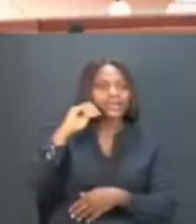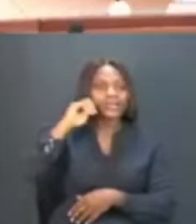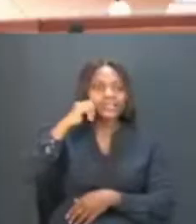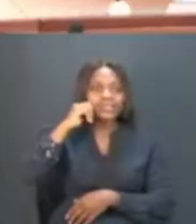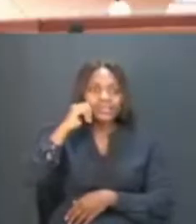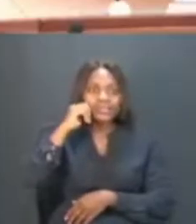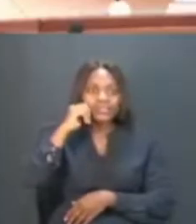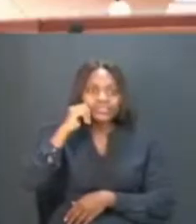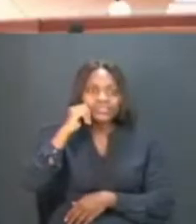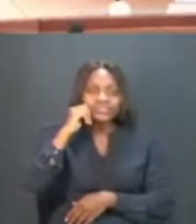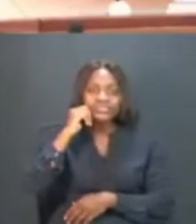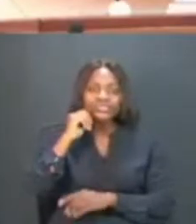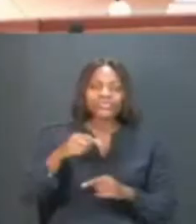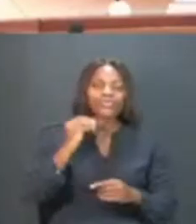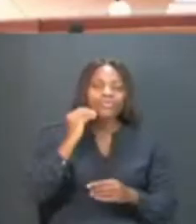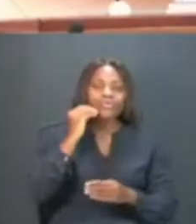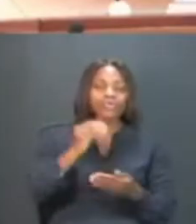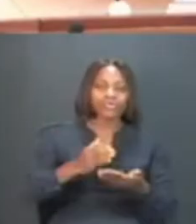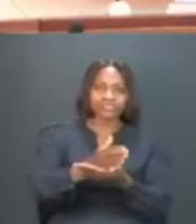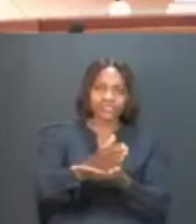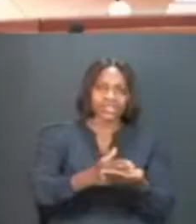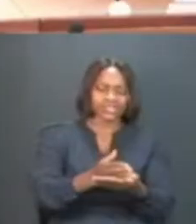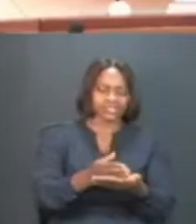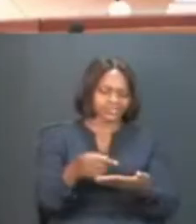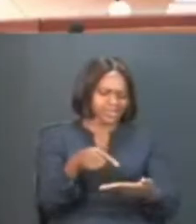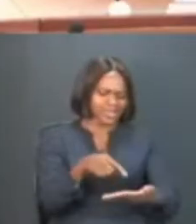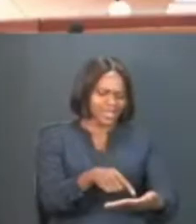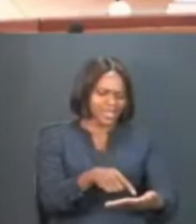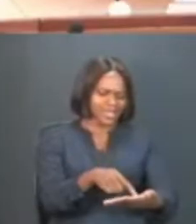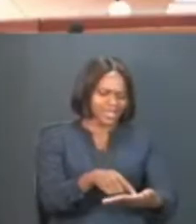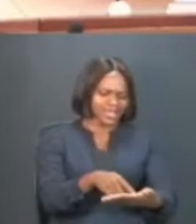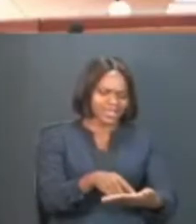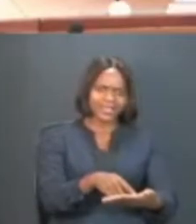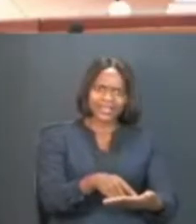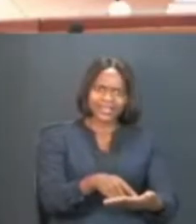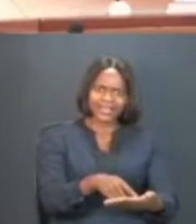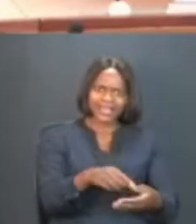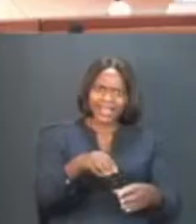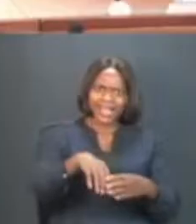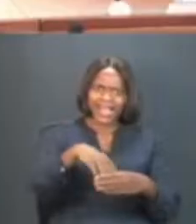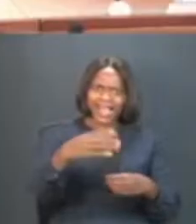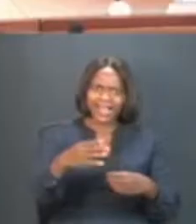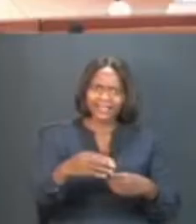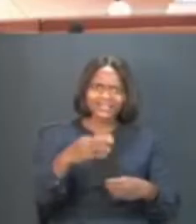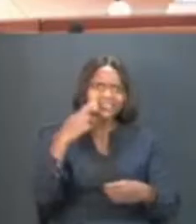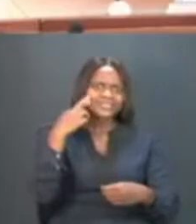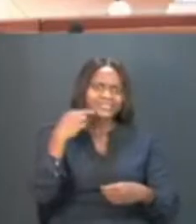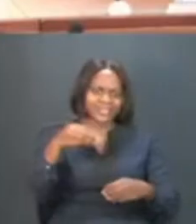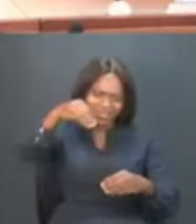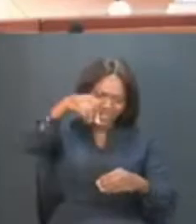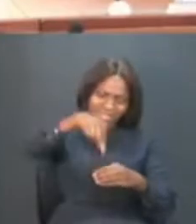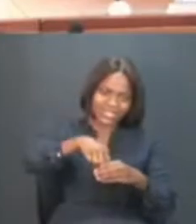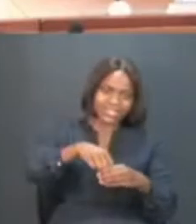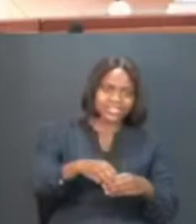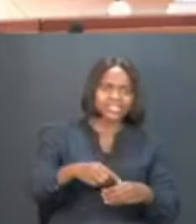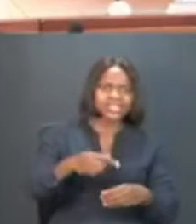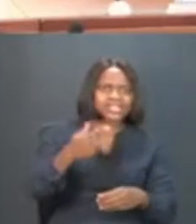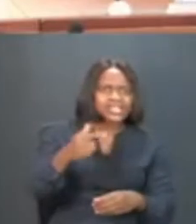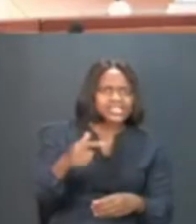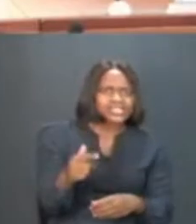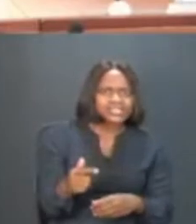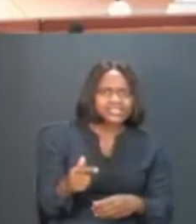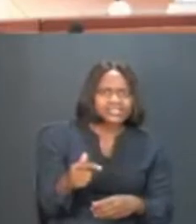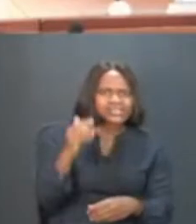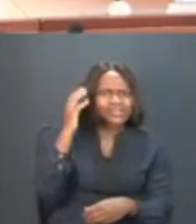you get home, you cut the tomato, it's ripe outside and it's green inside. Mr. Speaker, we don't know what is